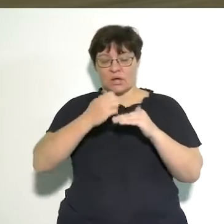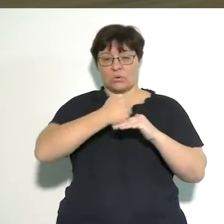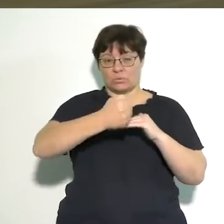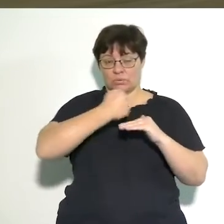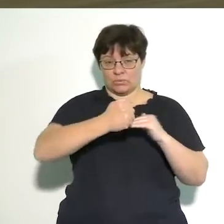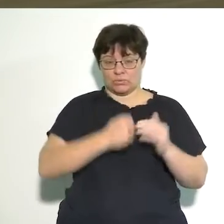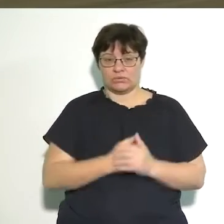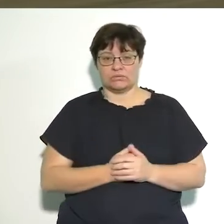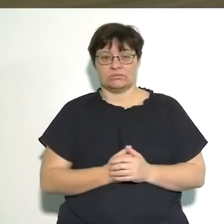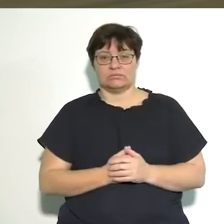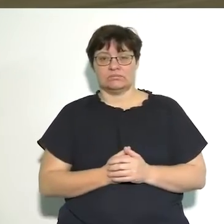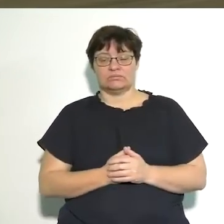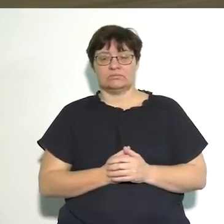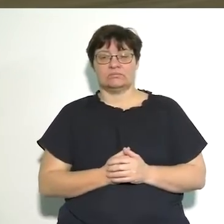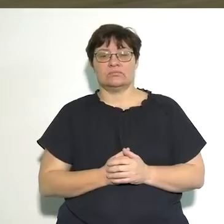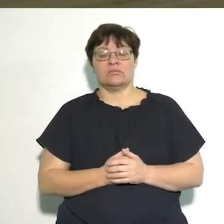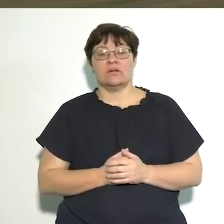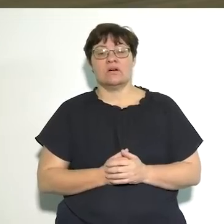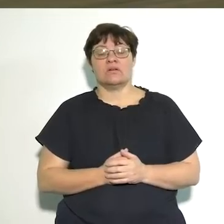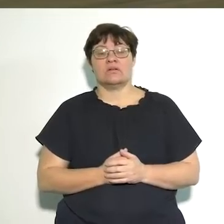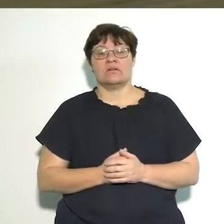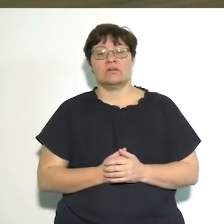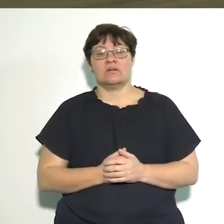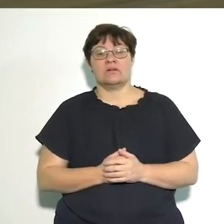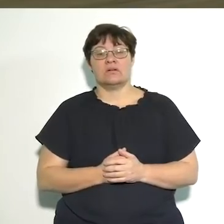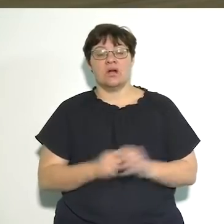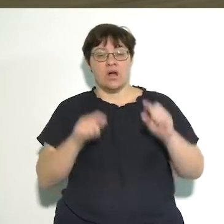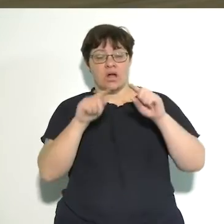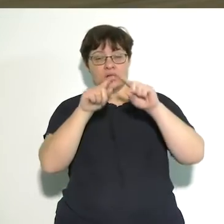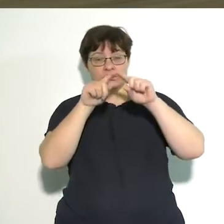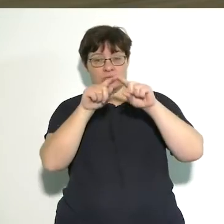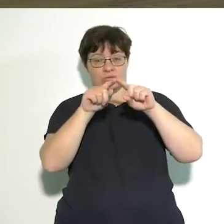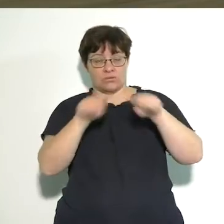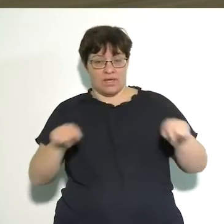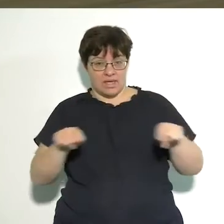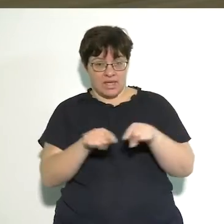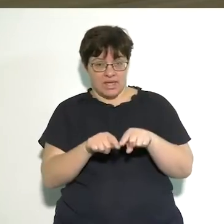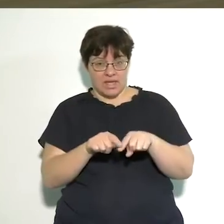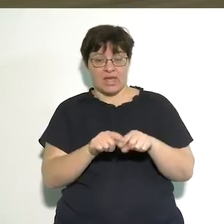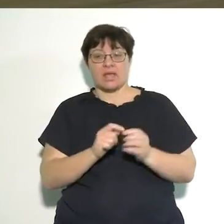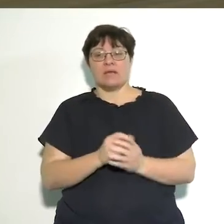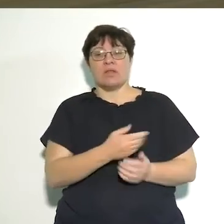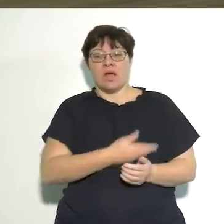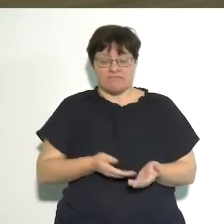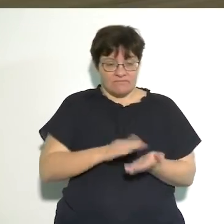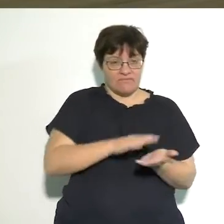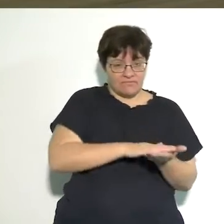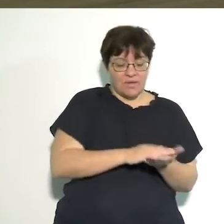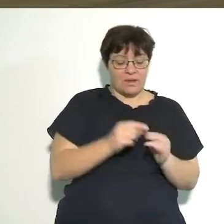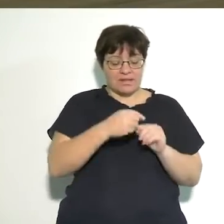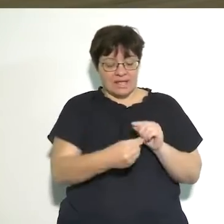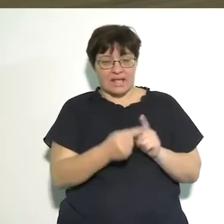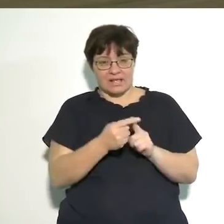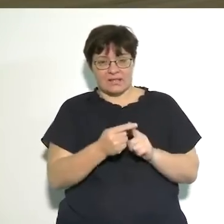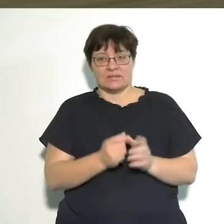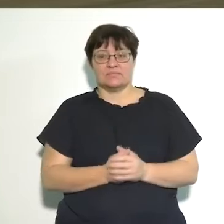For squares, you need to fold half a sheet of paper into 4. So it's 1, 2, 3, 4, with a little